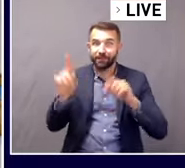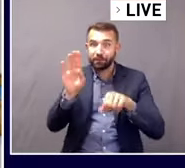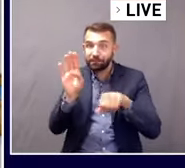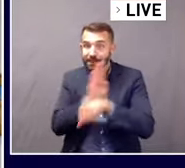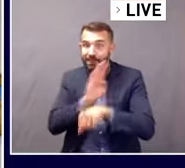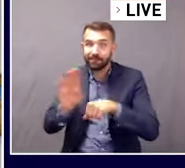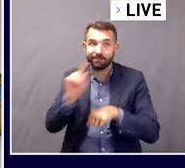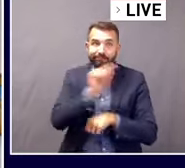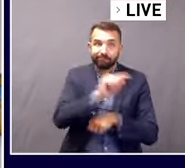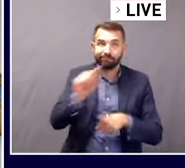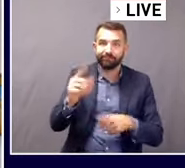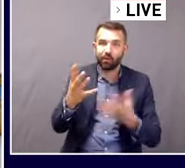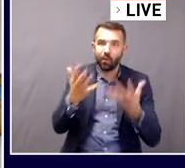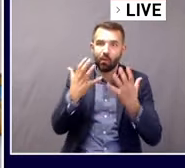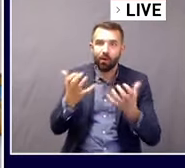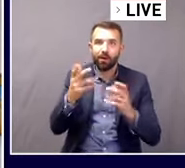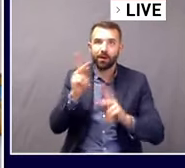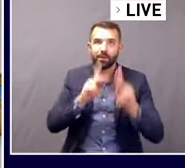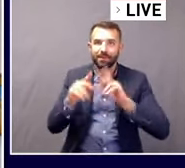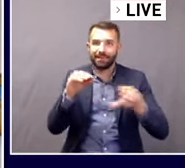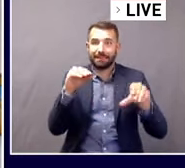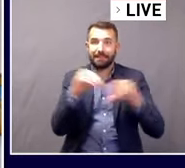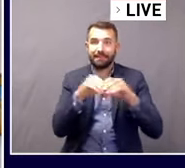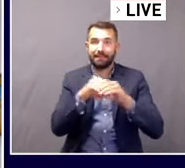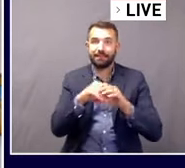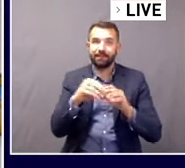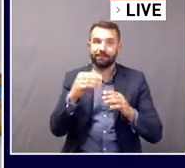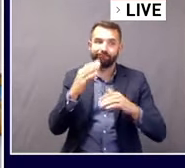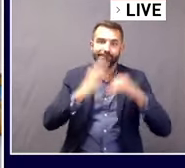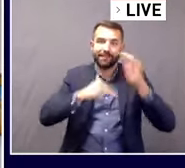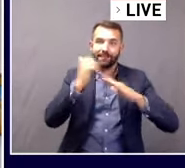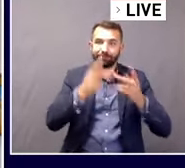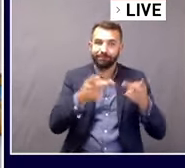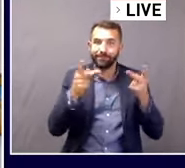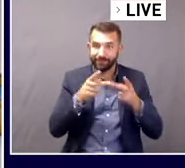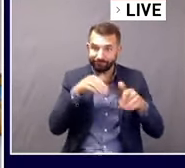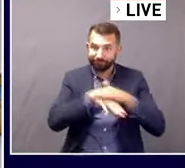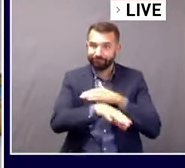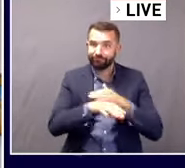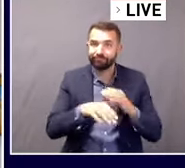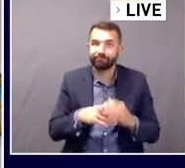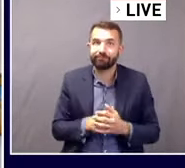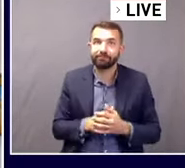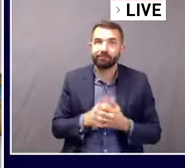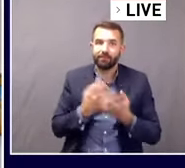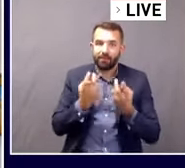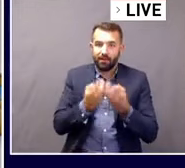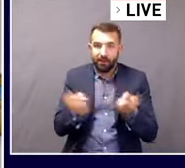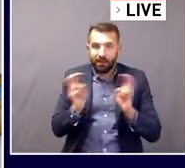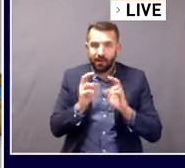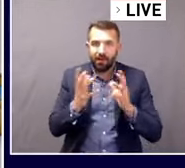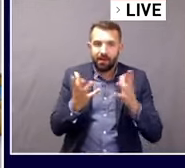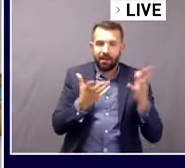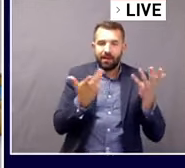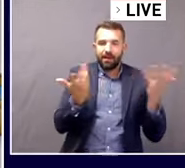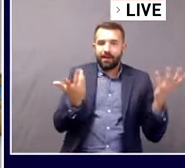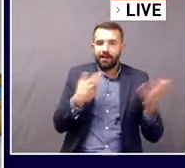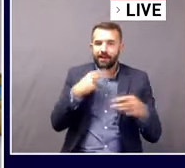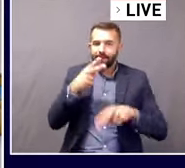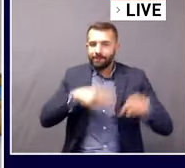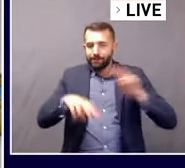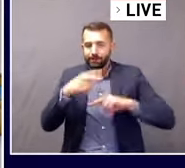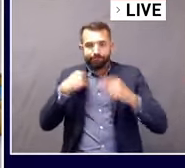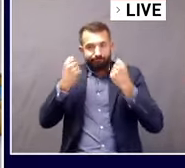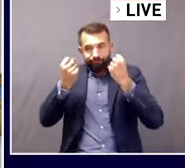indoors. We've known for a while, and we now have a better granular understanding per the CDC report that